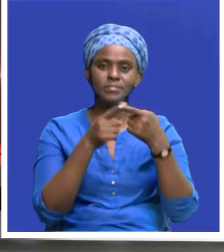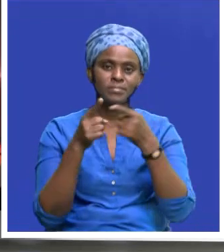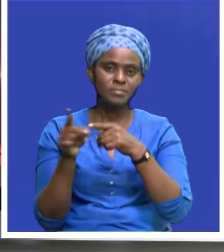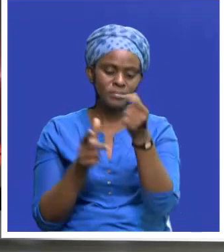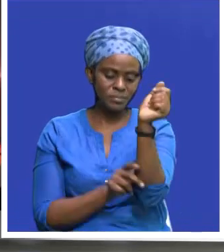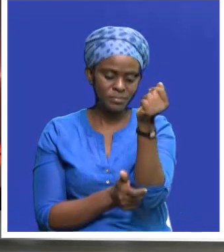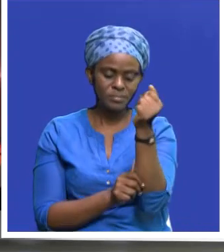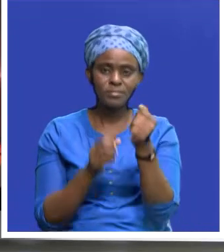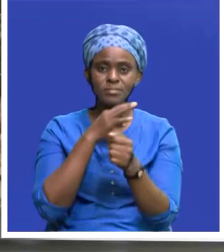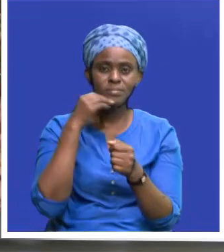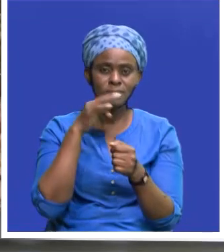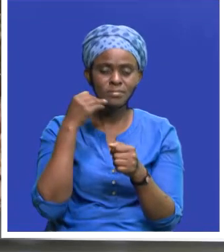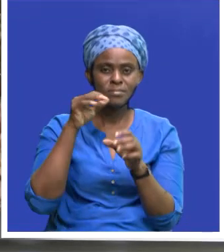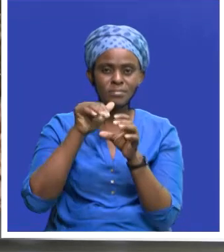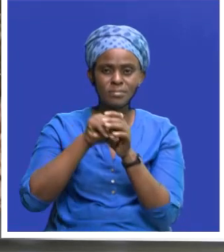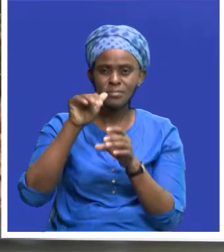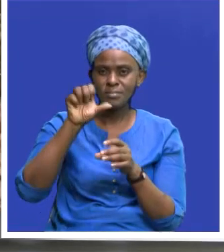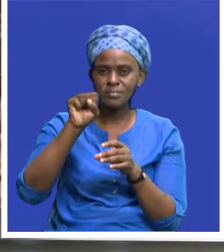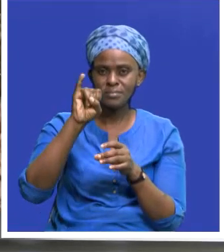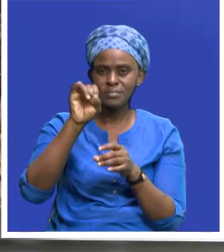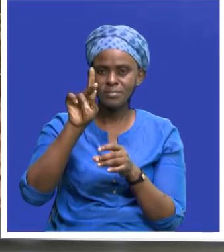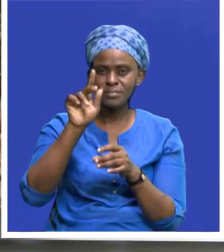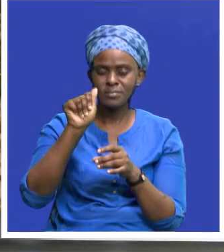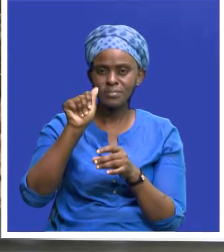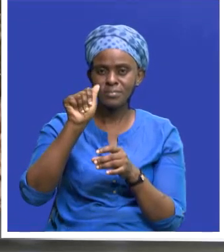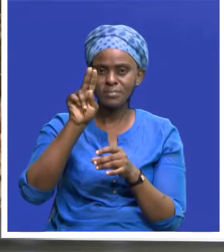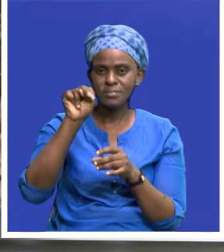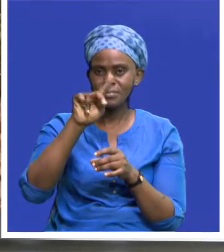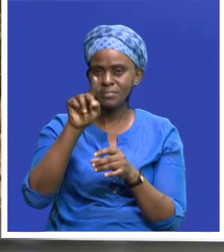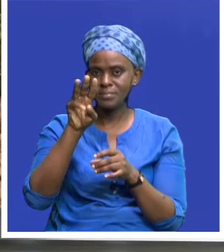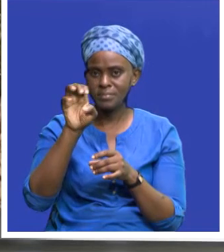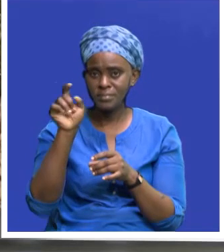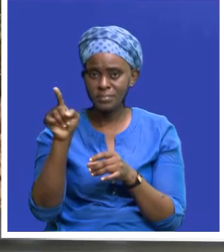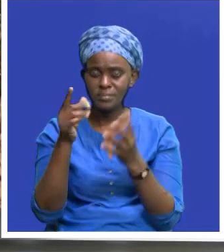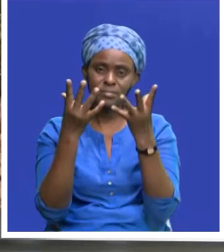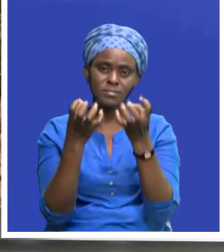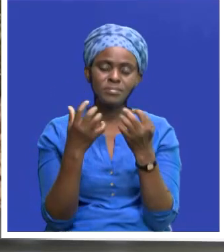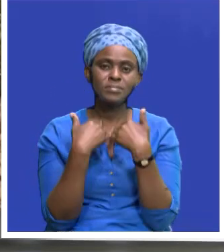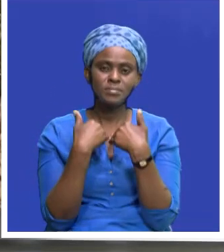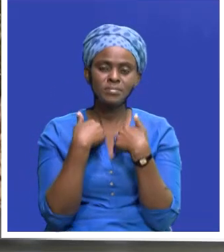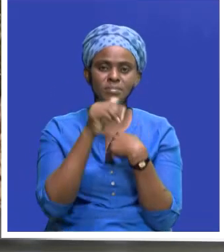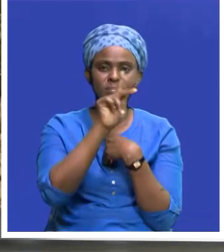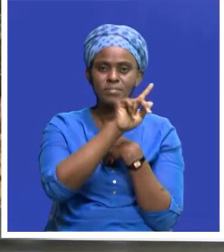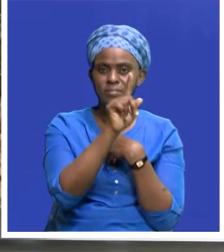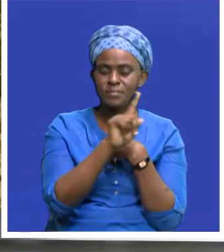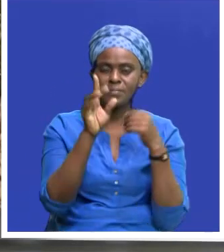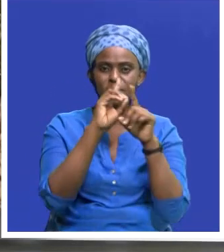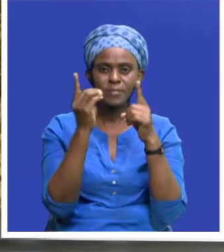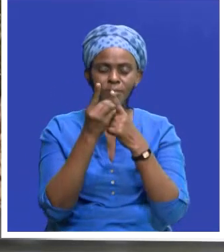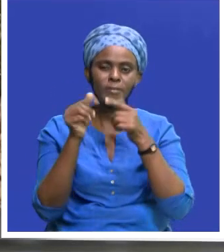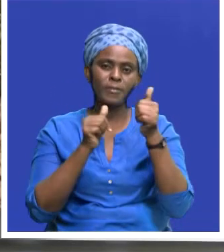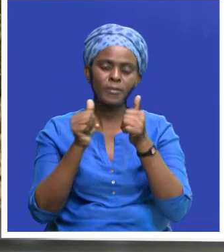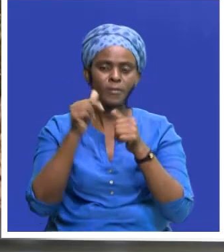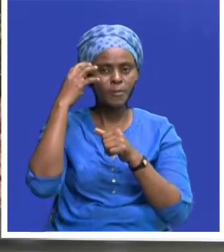Several maize fields in Sikaunzwe ward in Kazungula district of Southern Province have wilted. Kazungula district administrative